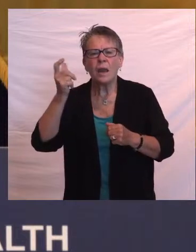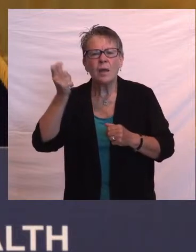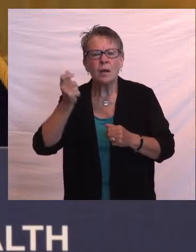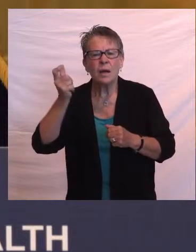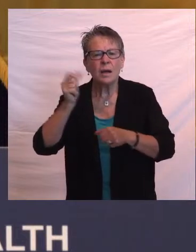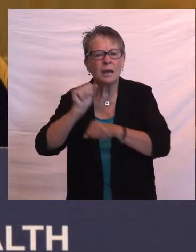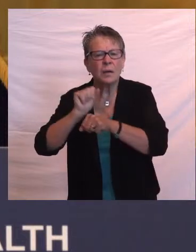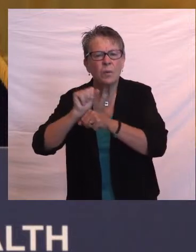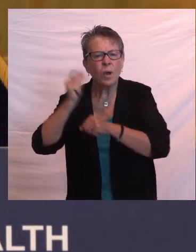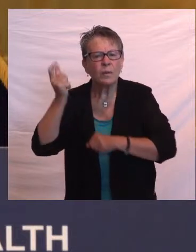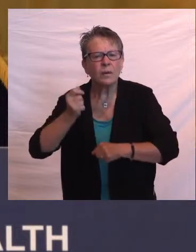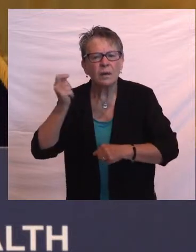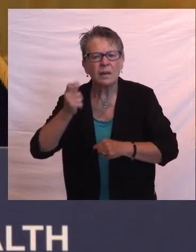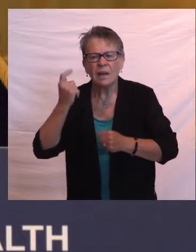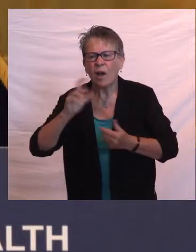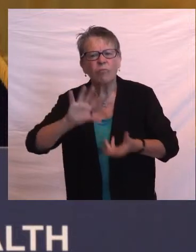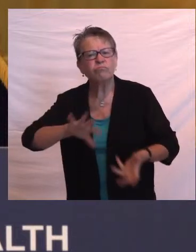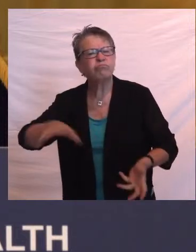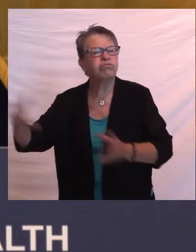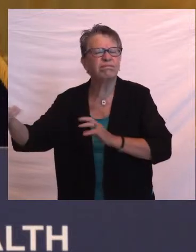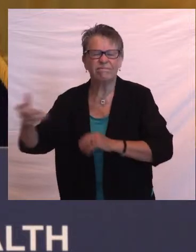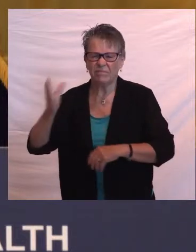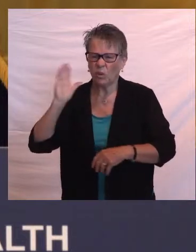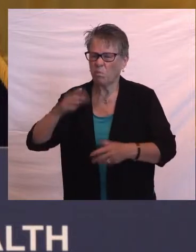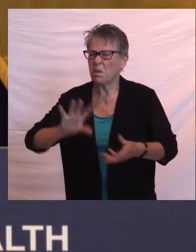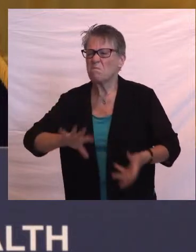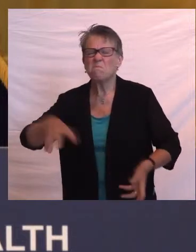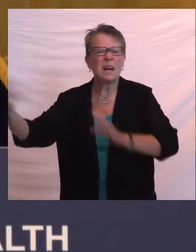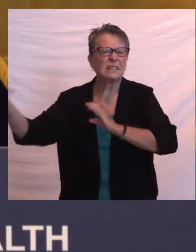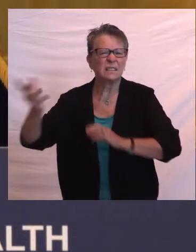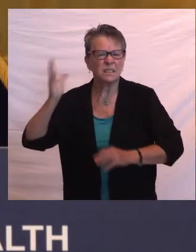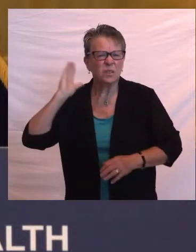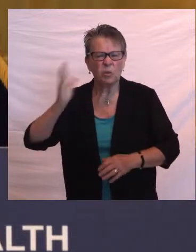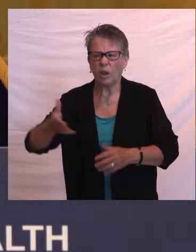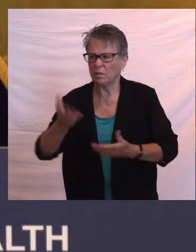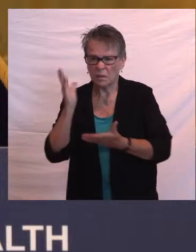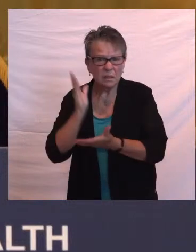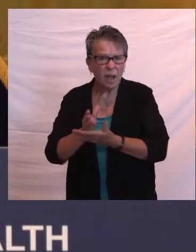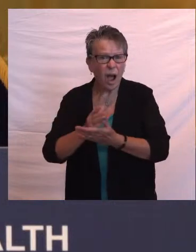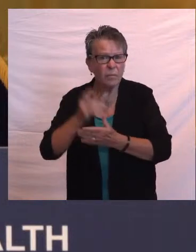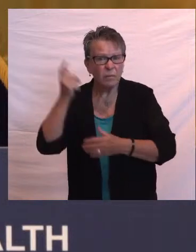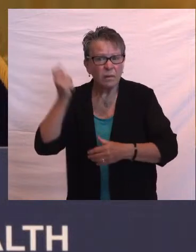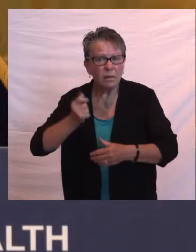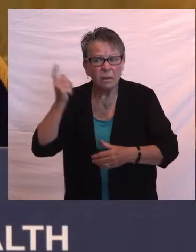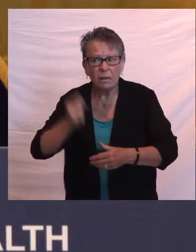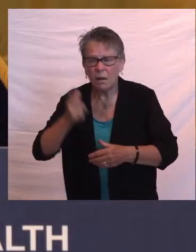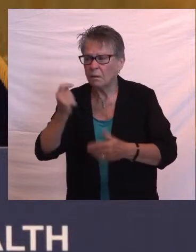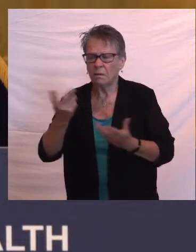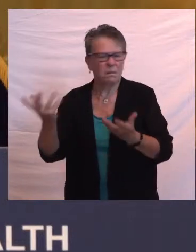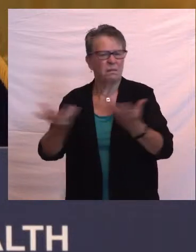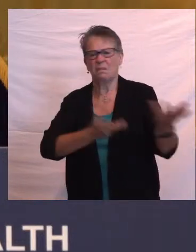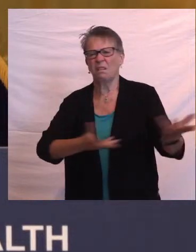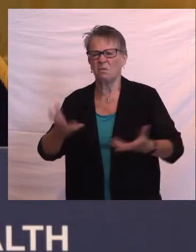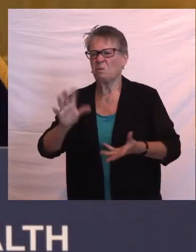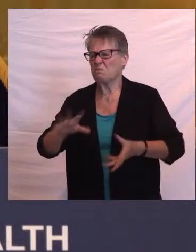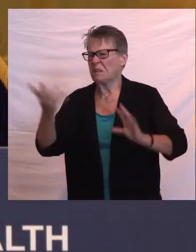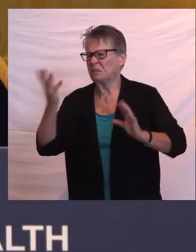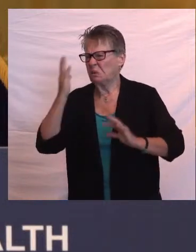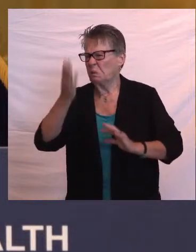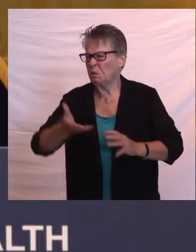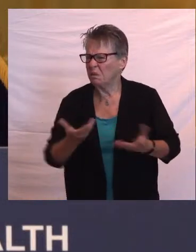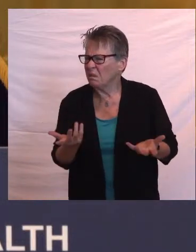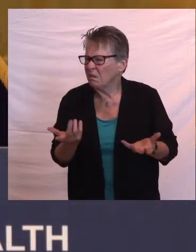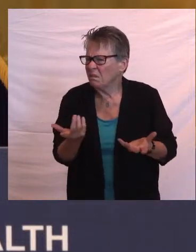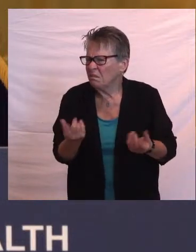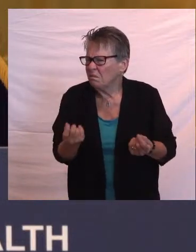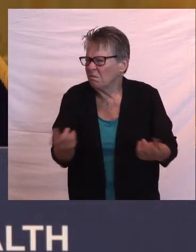privacy questions, questions about a particular patient or, sadly, a loss of life. But I